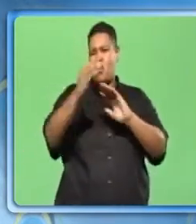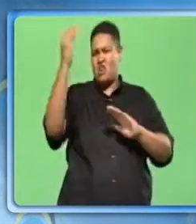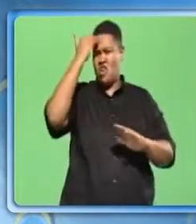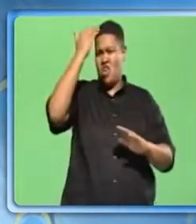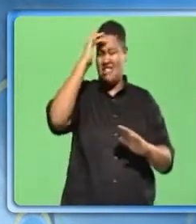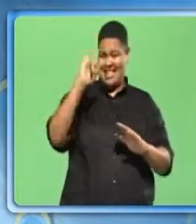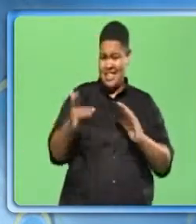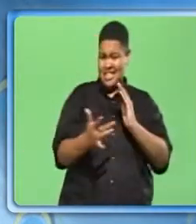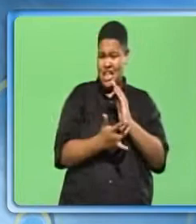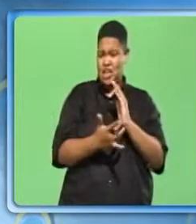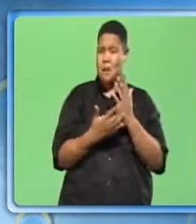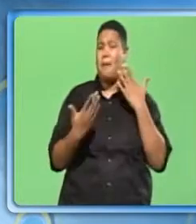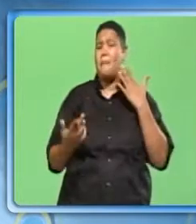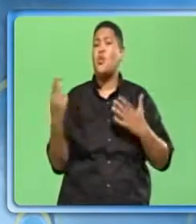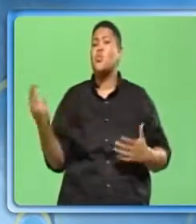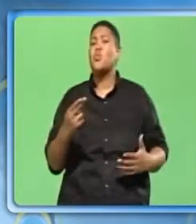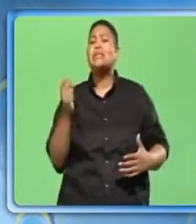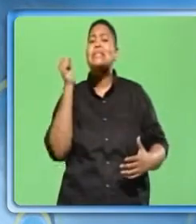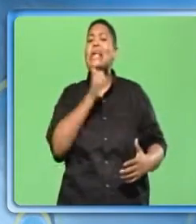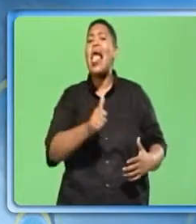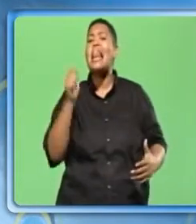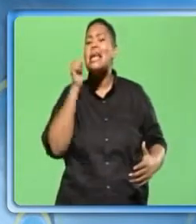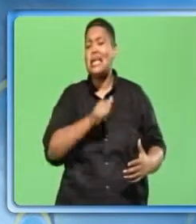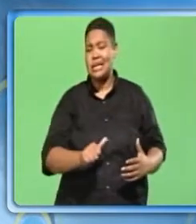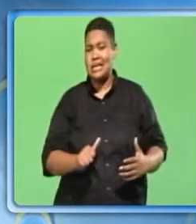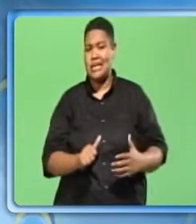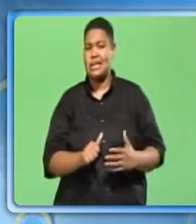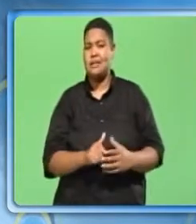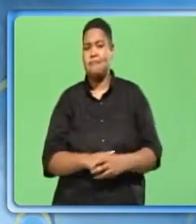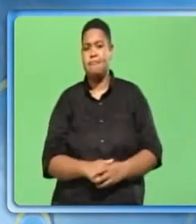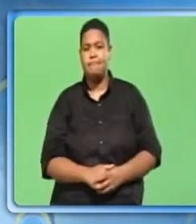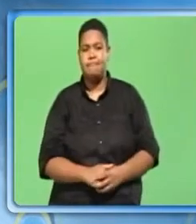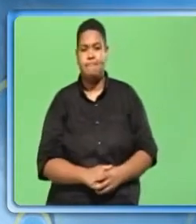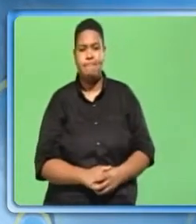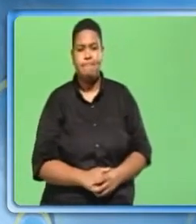the technologist may use on a daily basis.